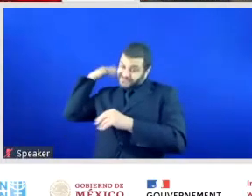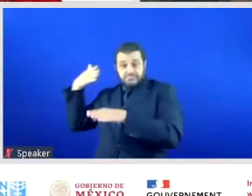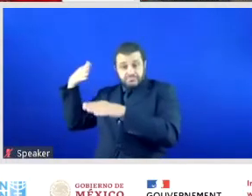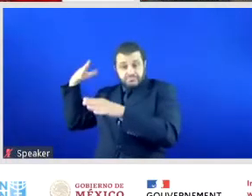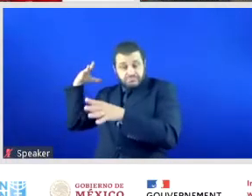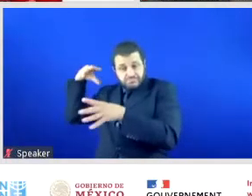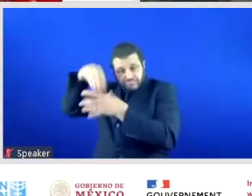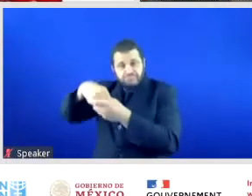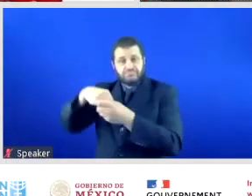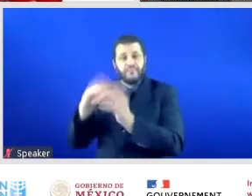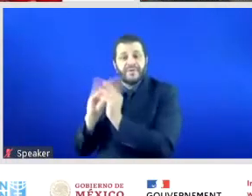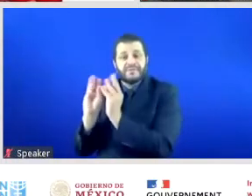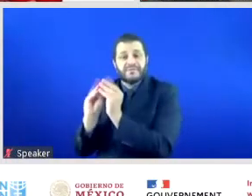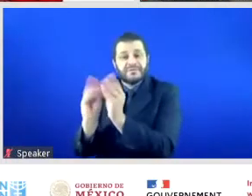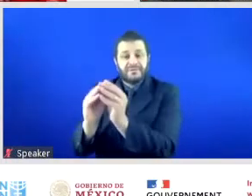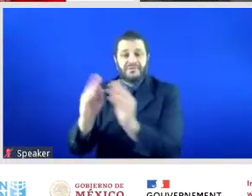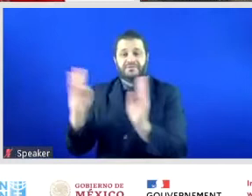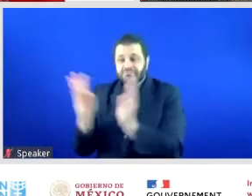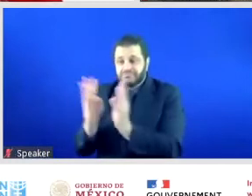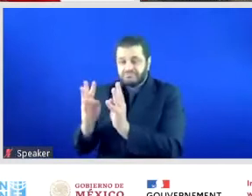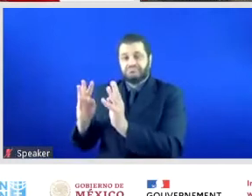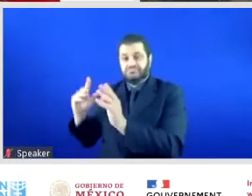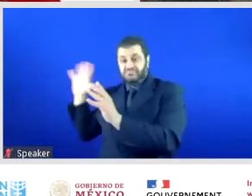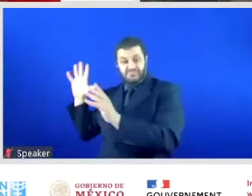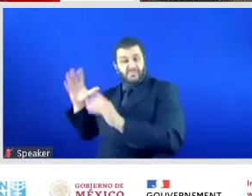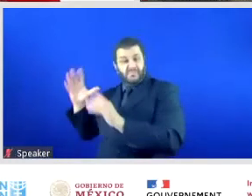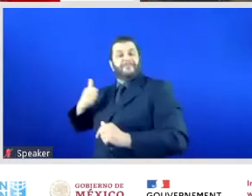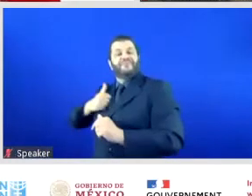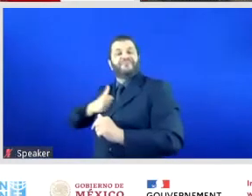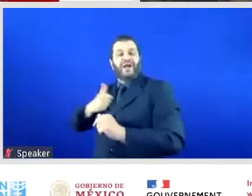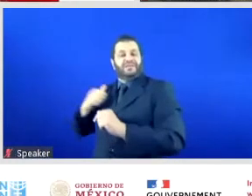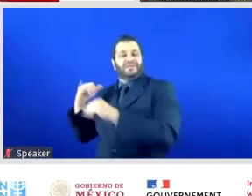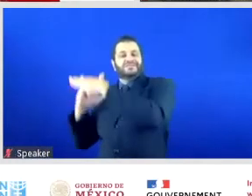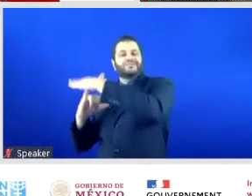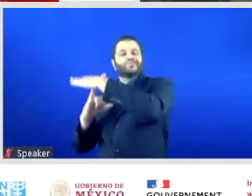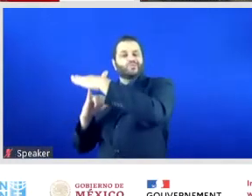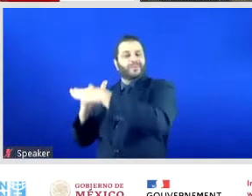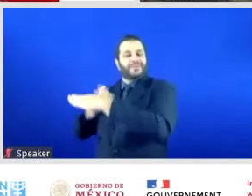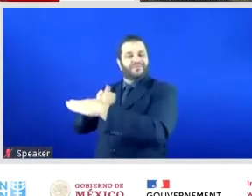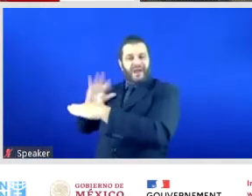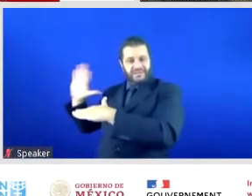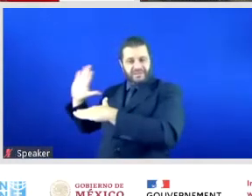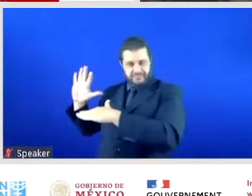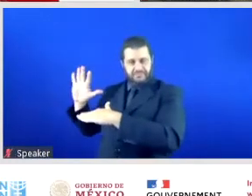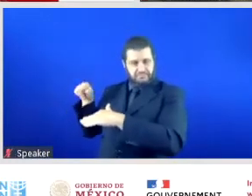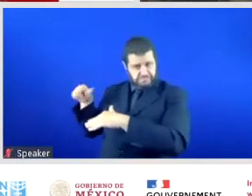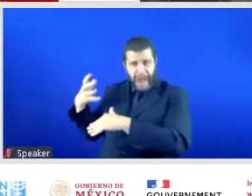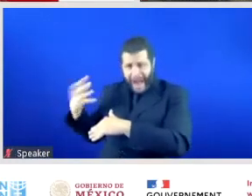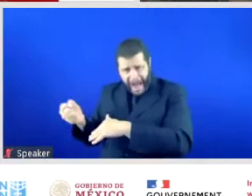that industry is not giving us all the answers? We again wanted to, you know, kind of